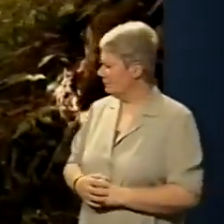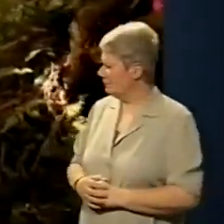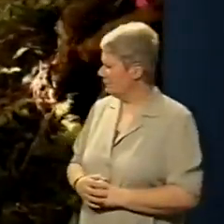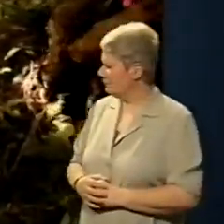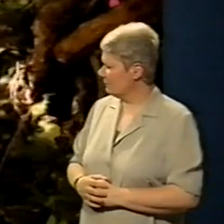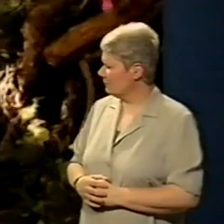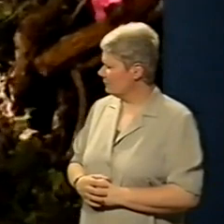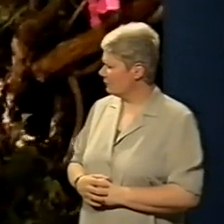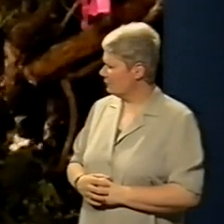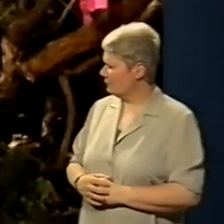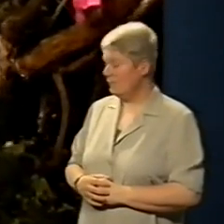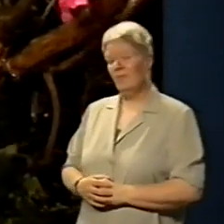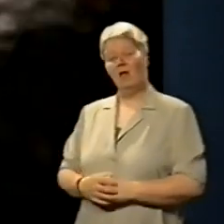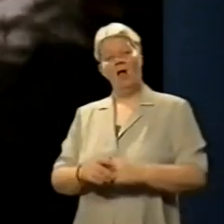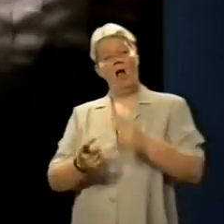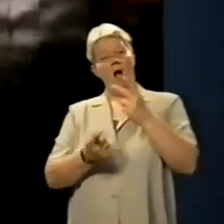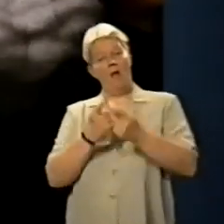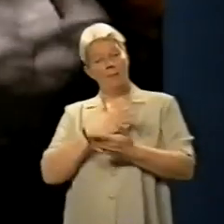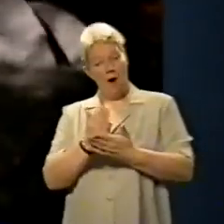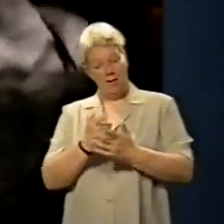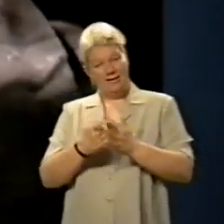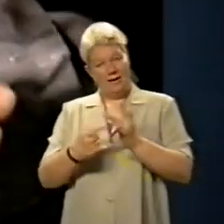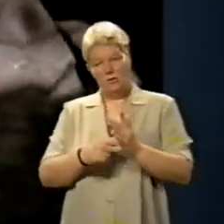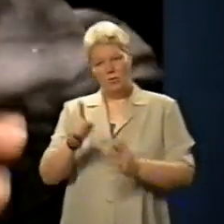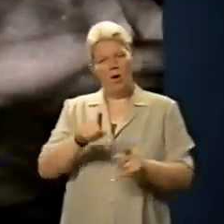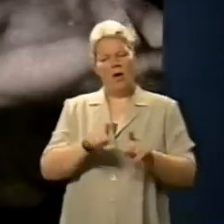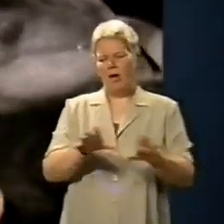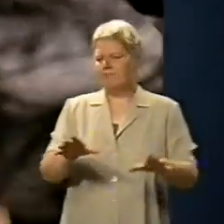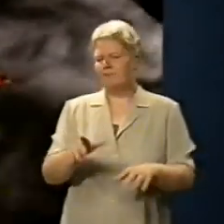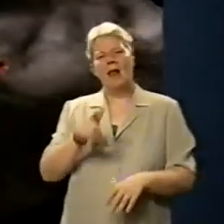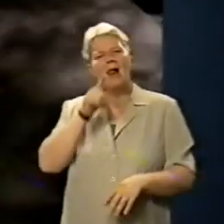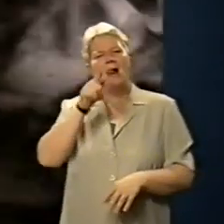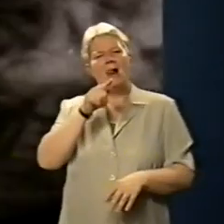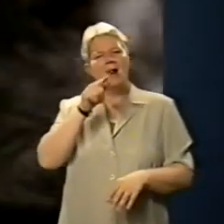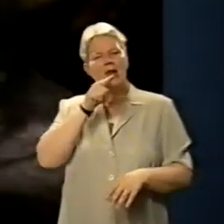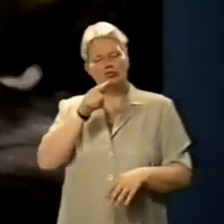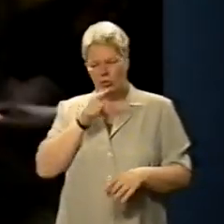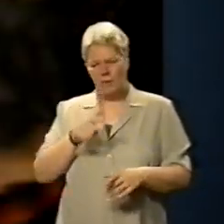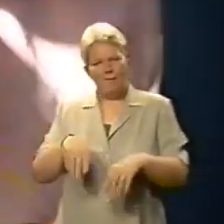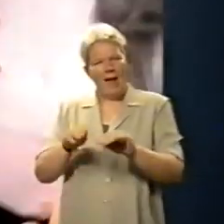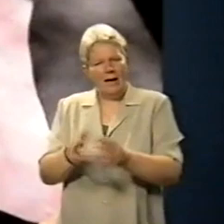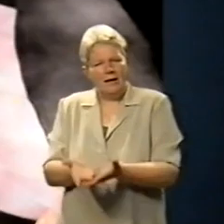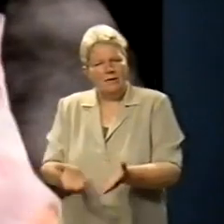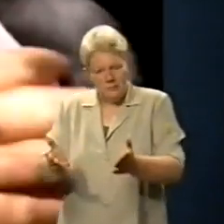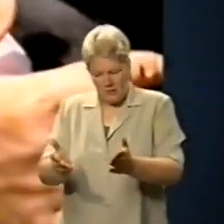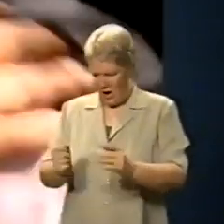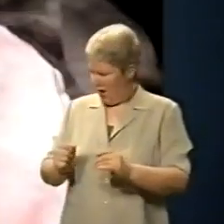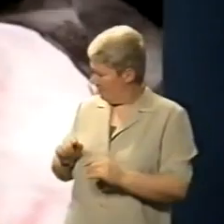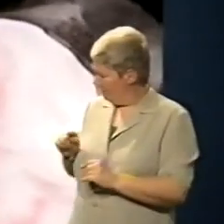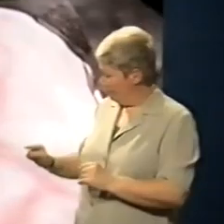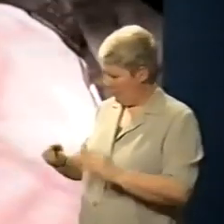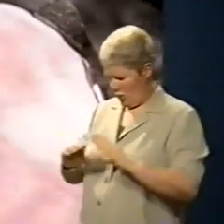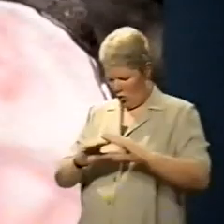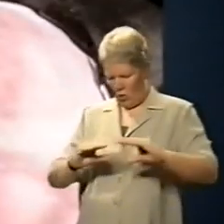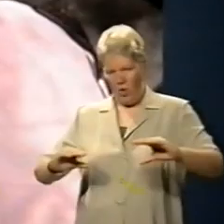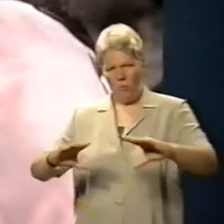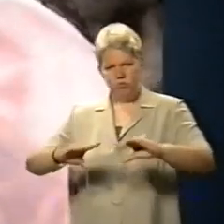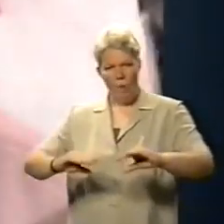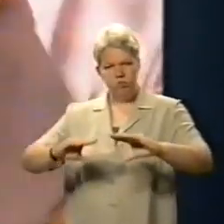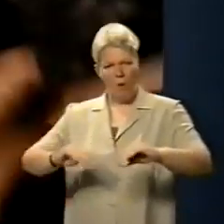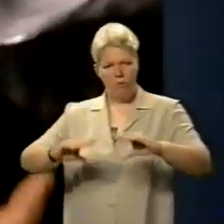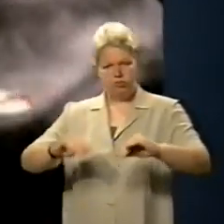the nest kit. It's like an electric blanket for the eggs. What you've got inside is like a whoopee cushion, a rubber cushion which is filled with wallpaper paste. There's an